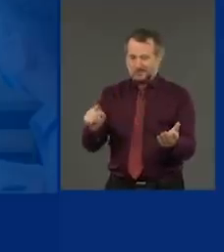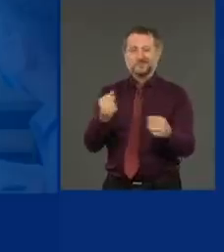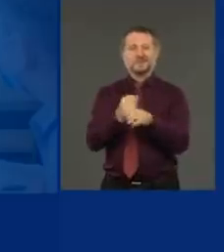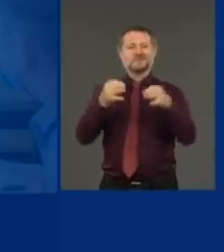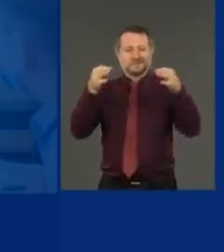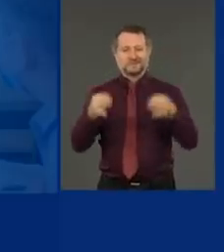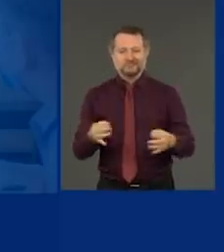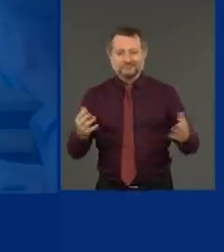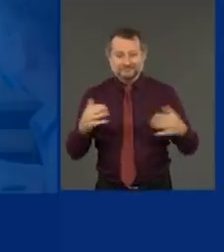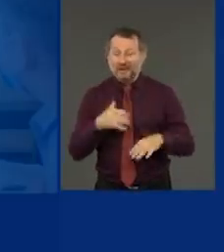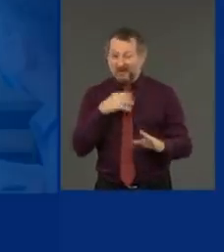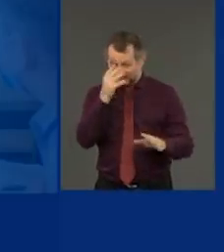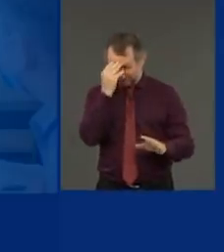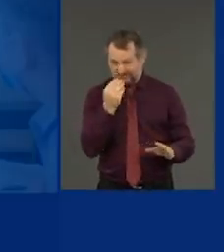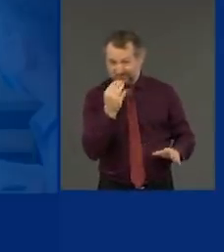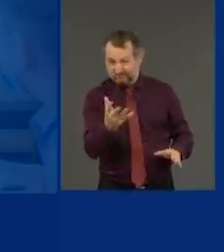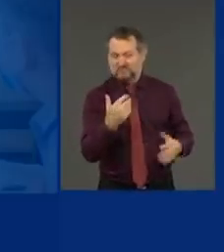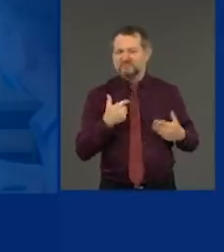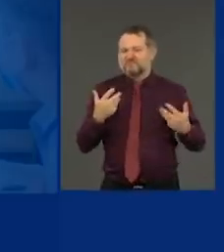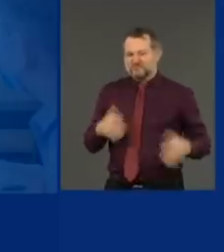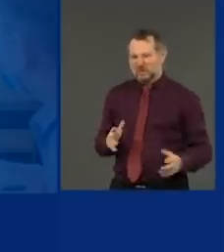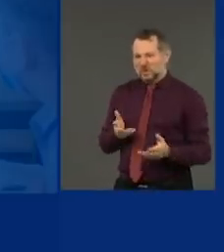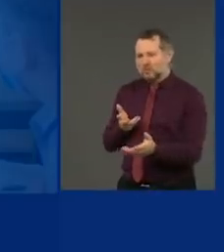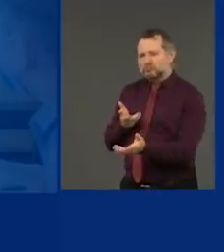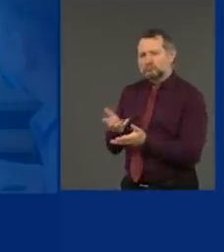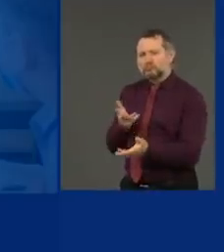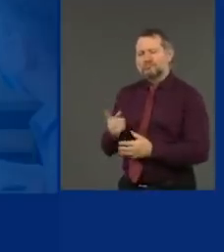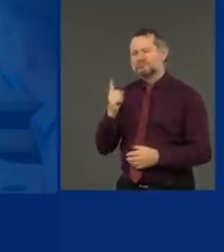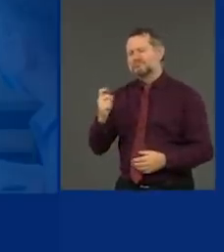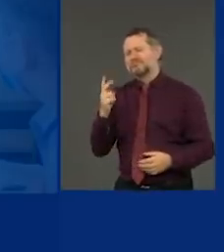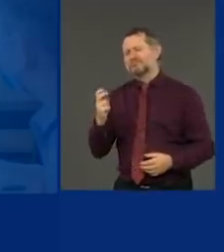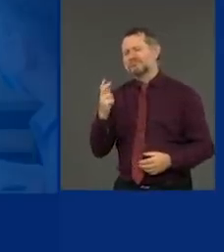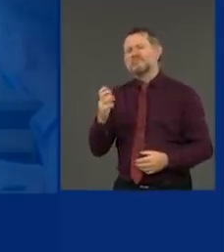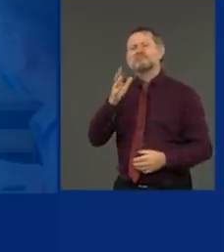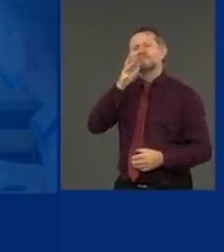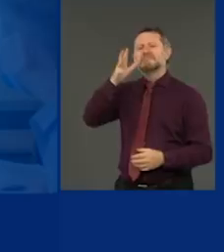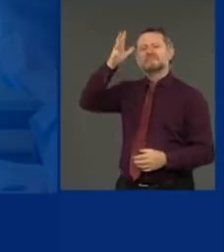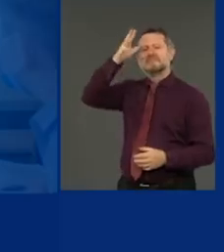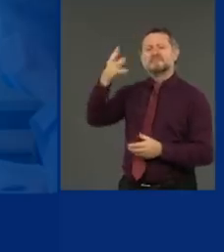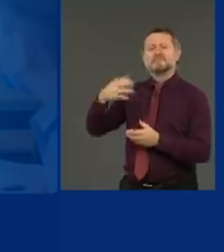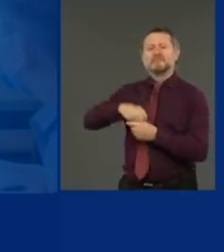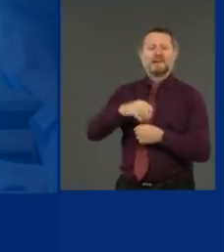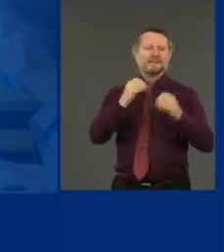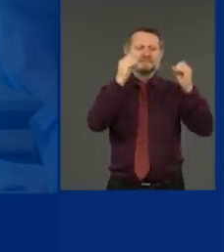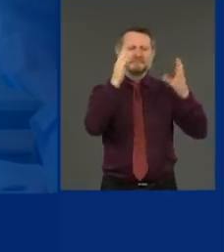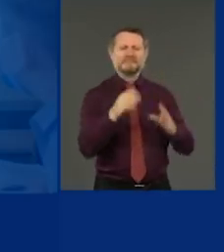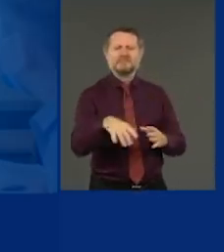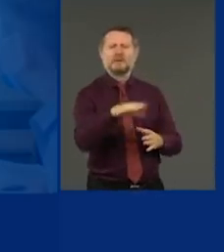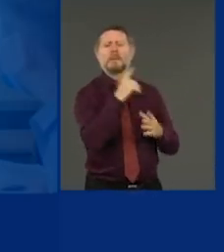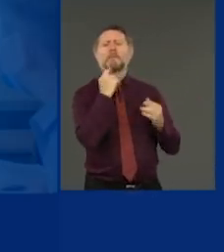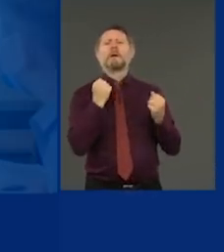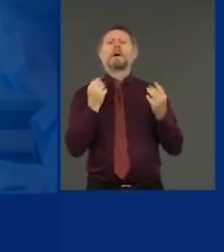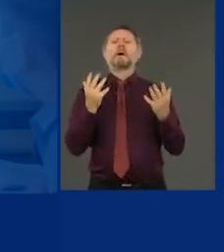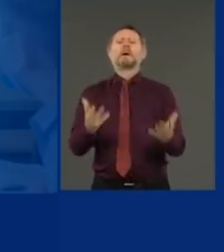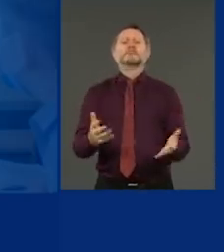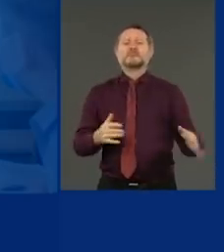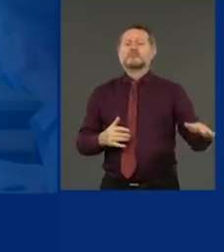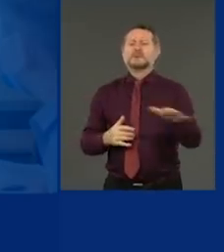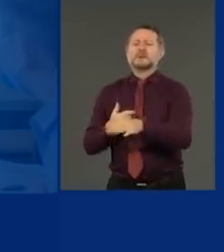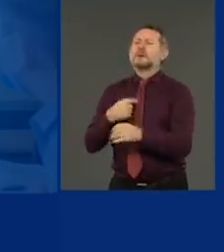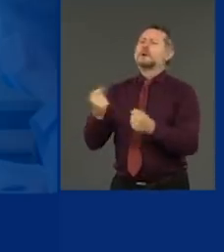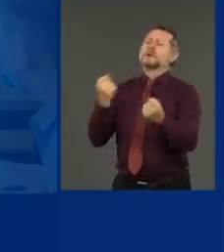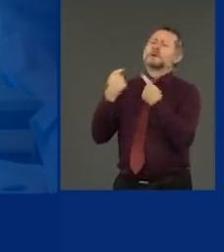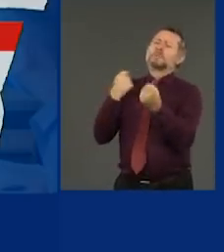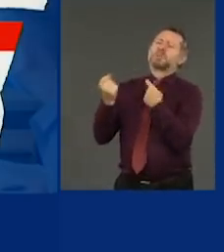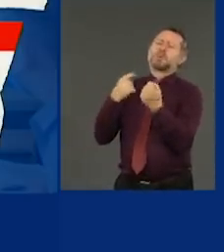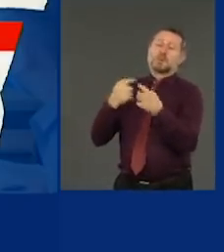to hundreds of parents and teachers. There are many questions that they have, and these are